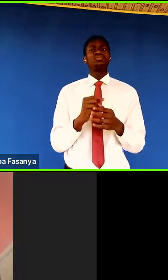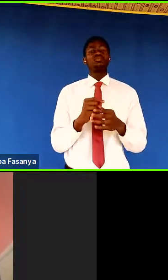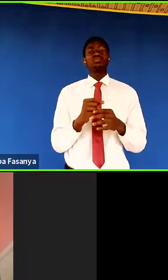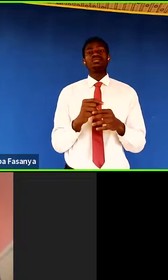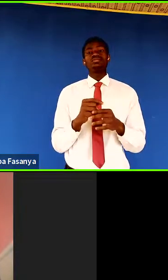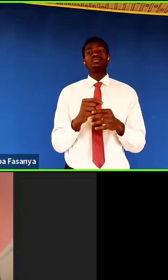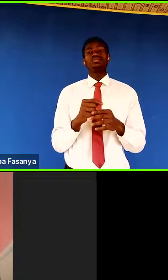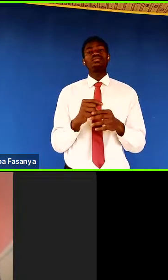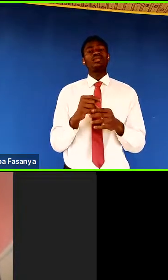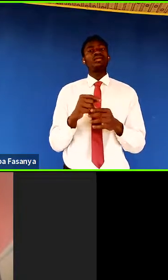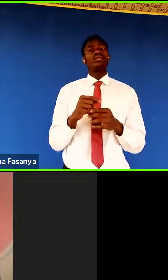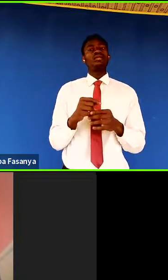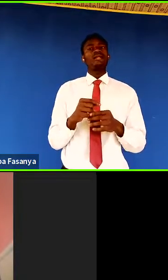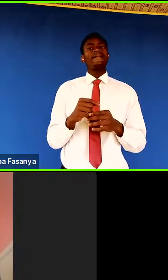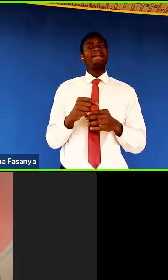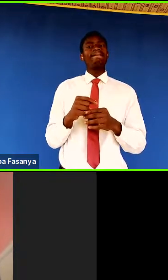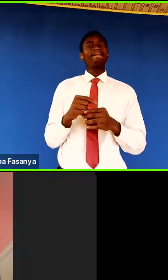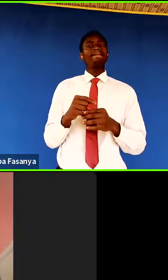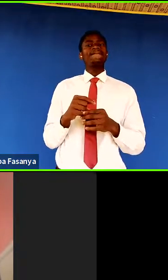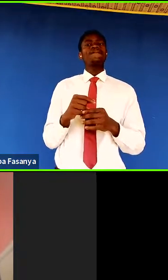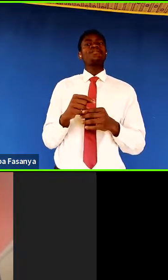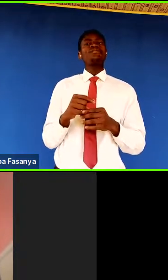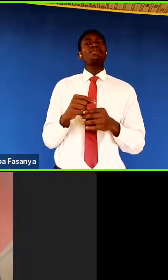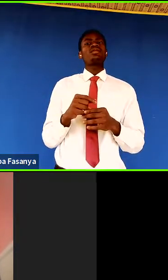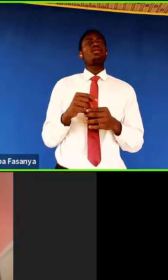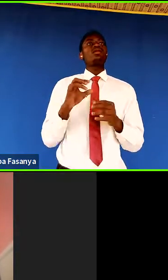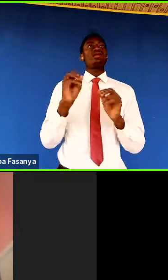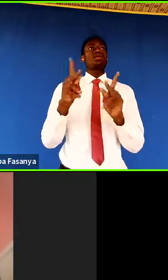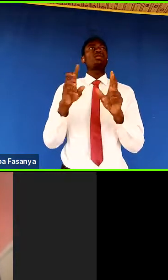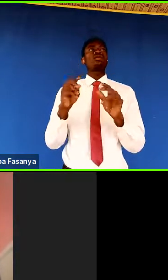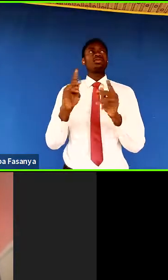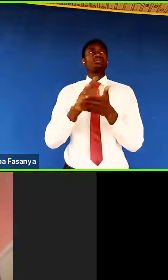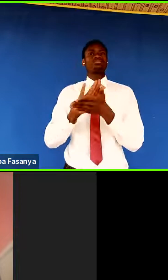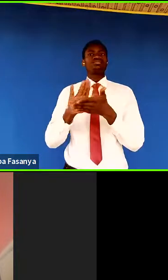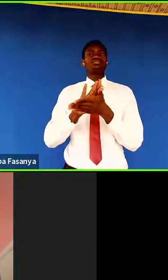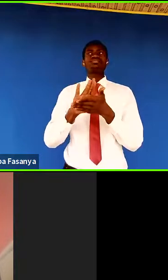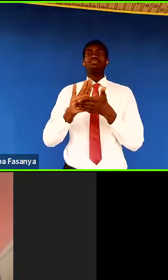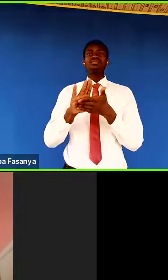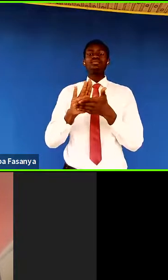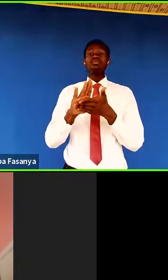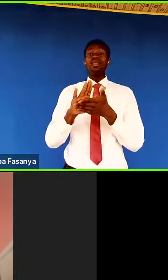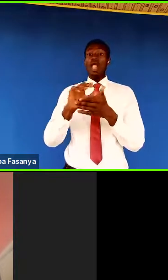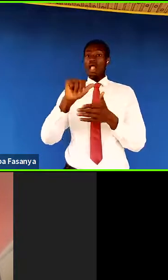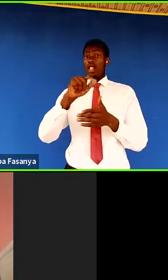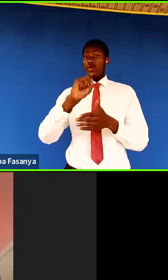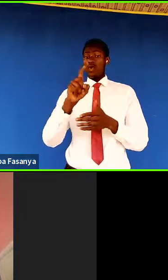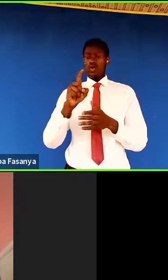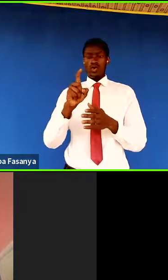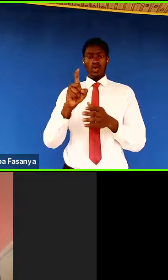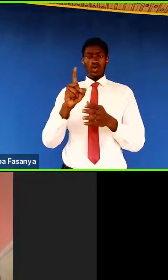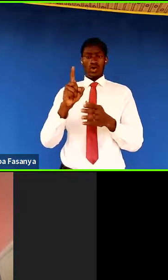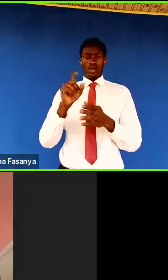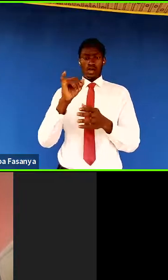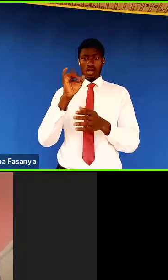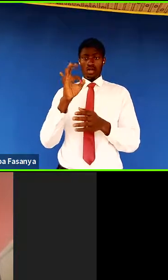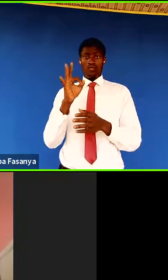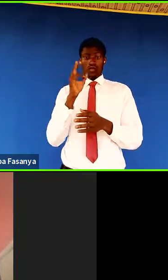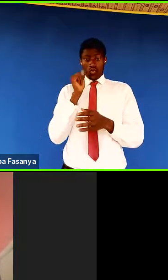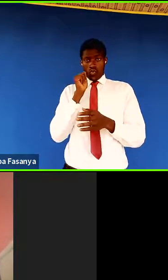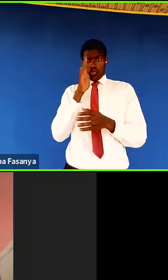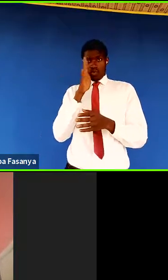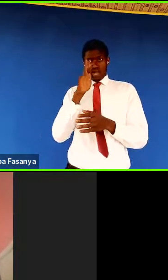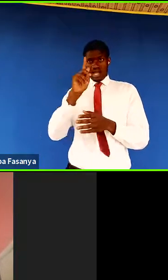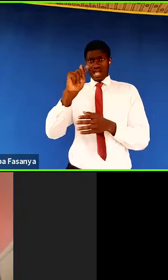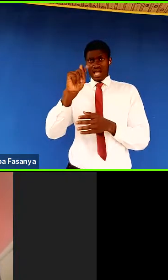is from. Dr. J, can you, okay, if a woman tubes are blocked, can she